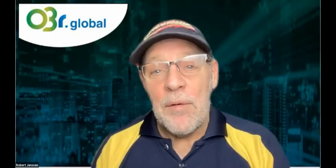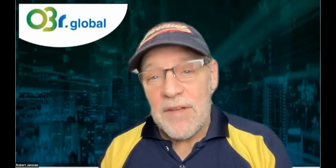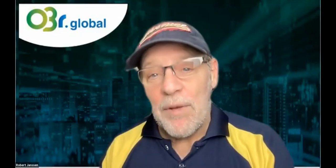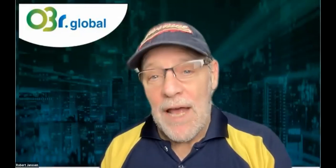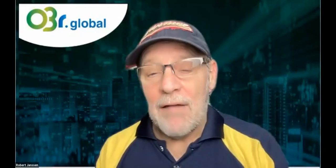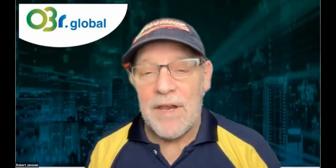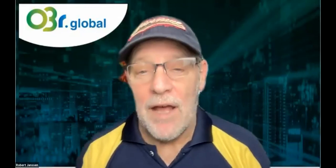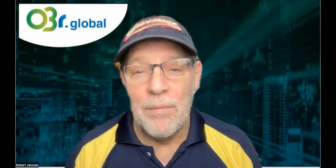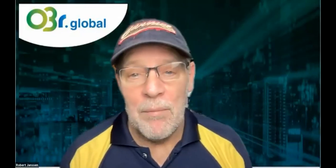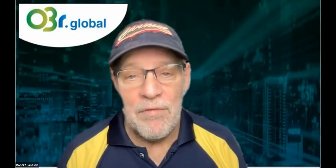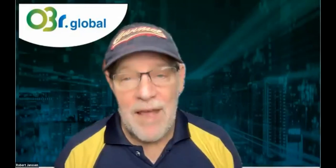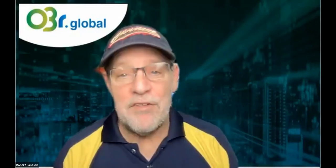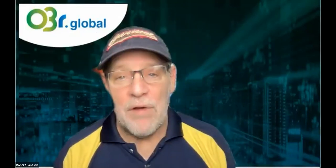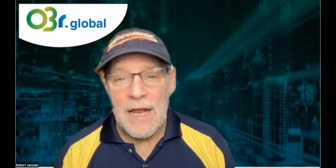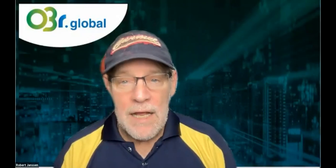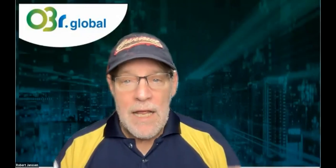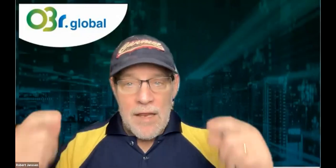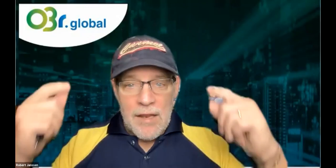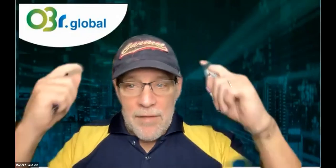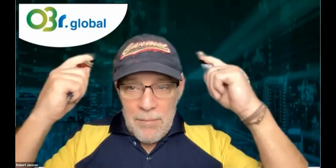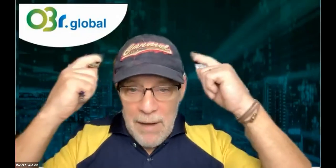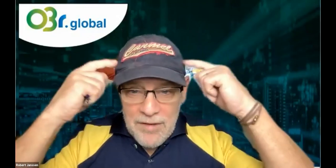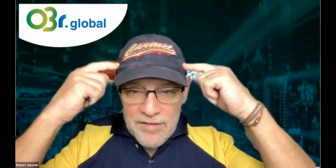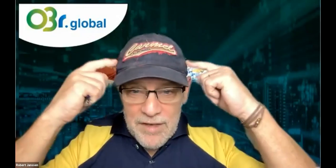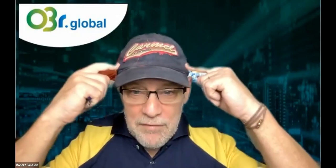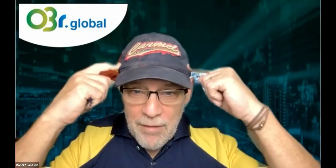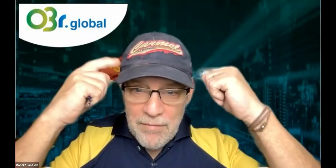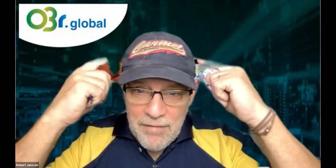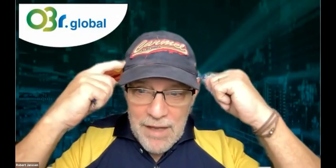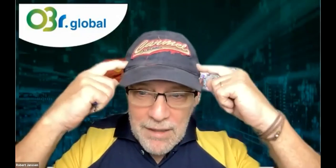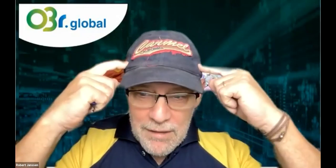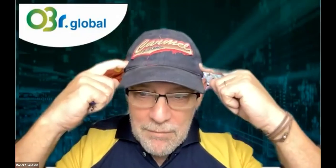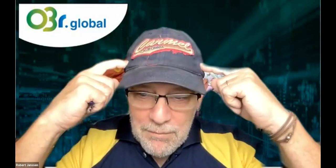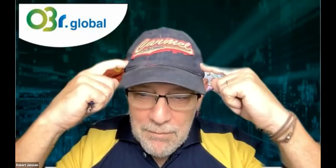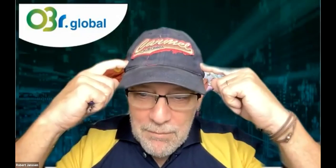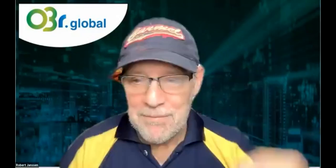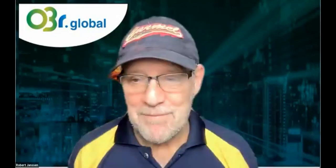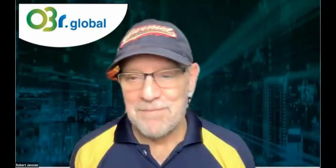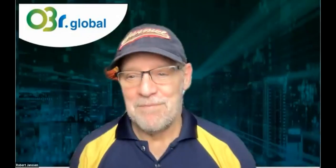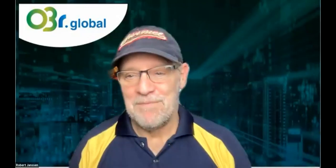other series that we have that help them fast track the mindset from the valley.